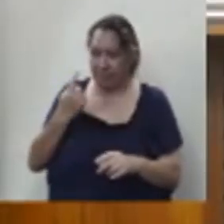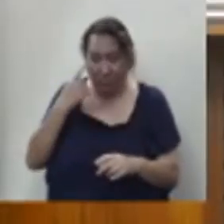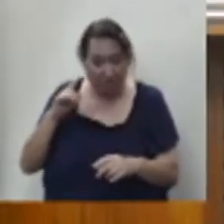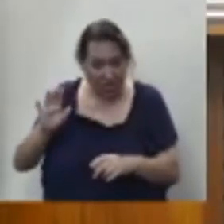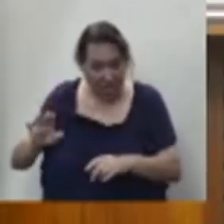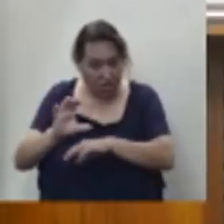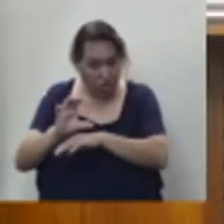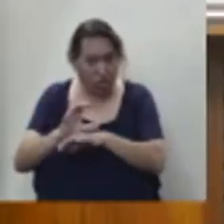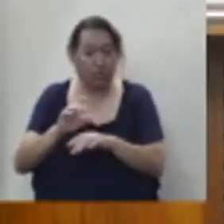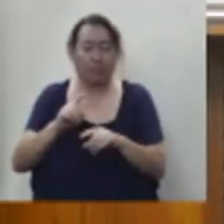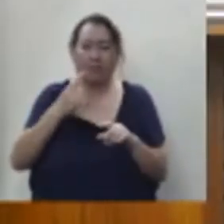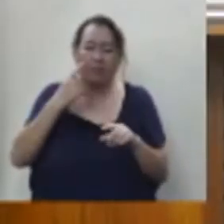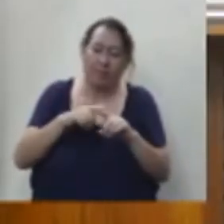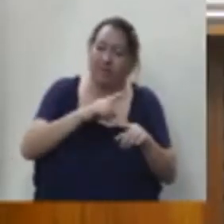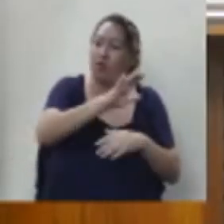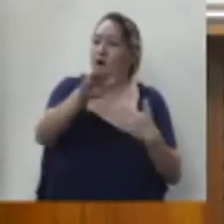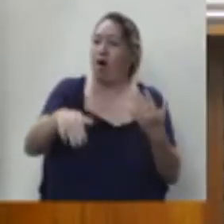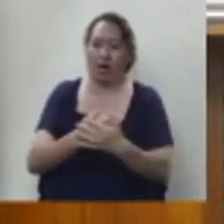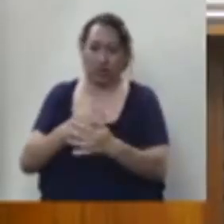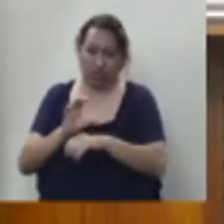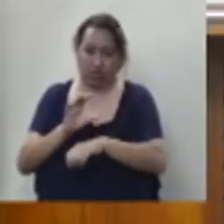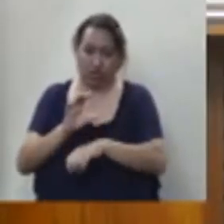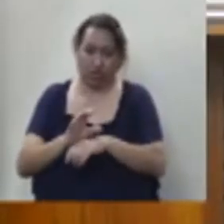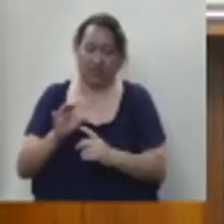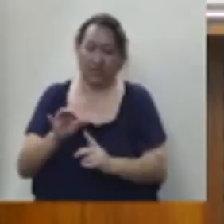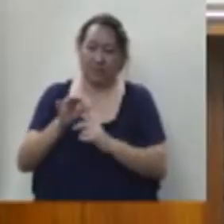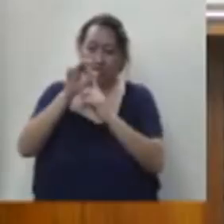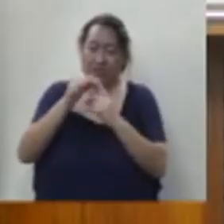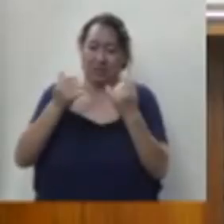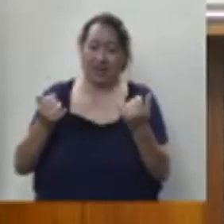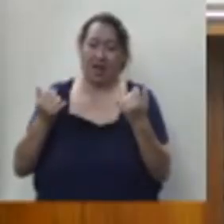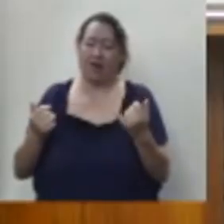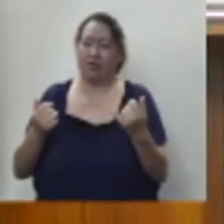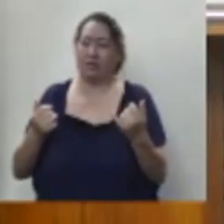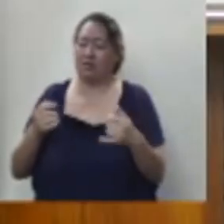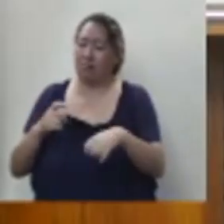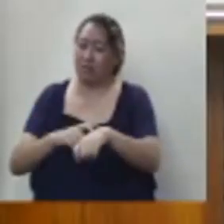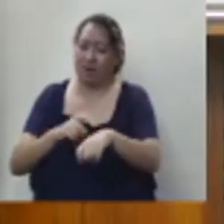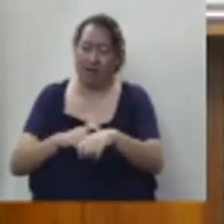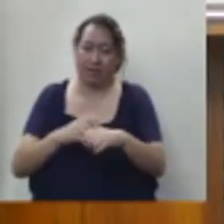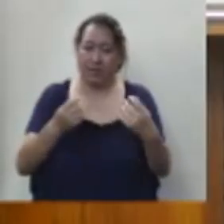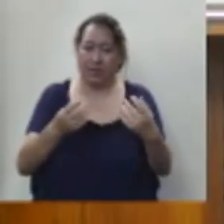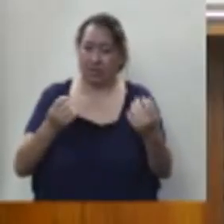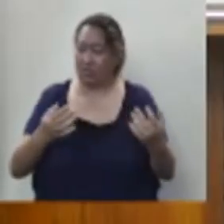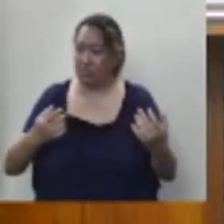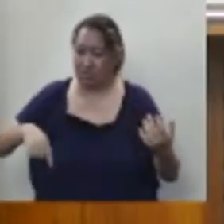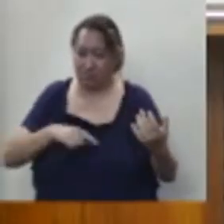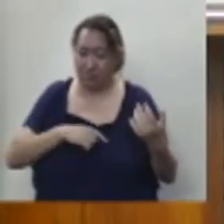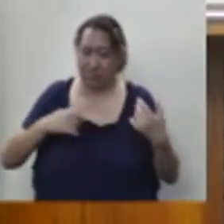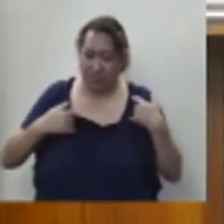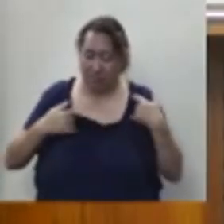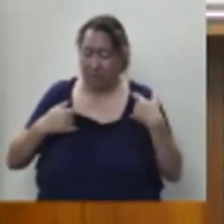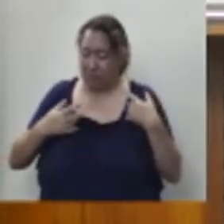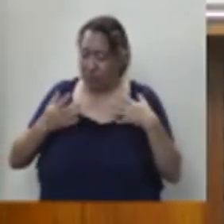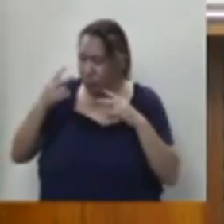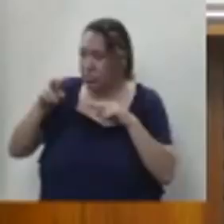denominations, especially in these unprecedented times when many of us turn to our faith. Examples of this